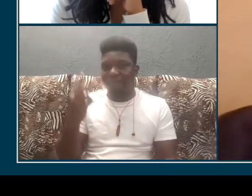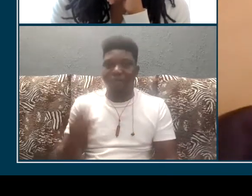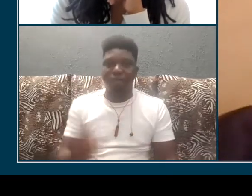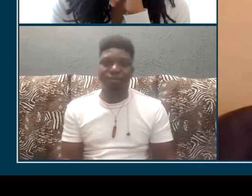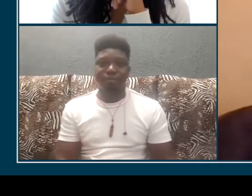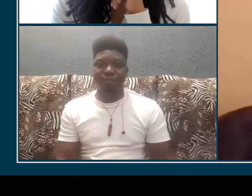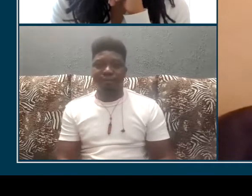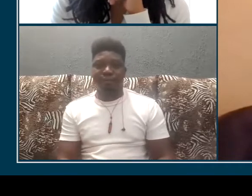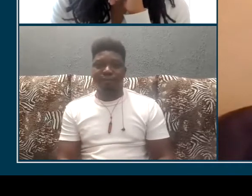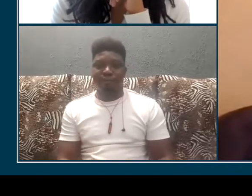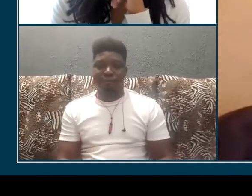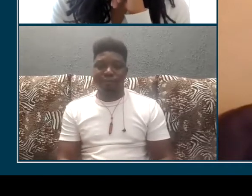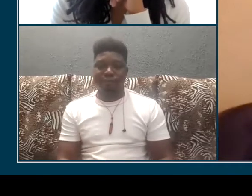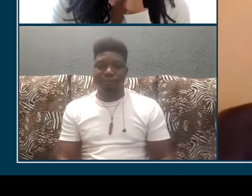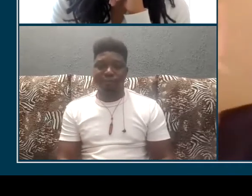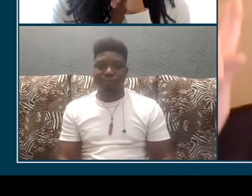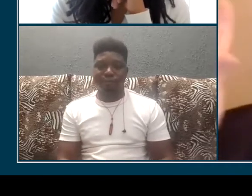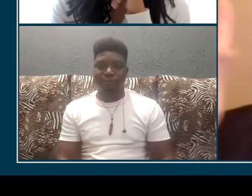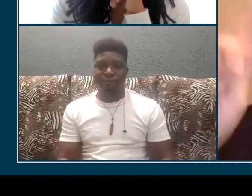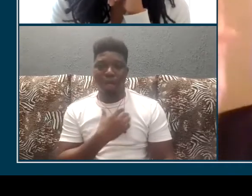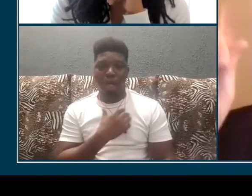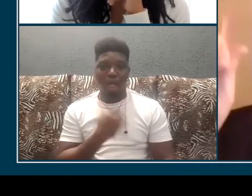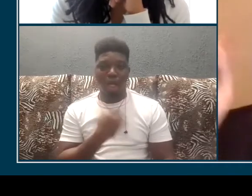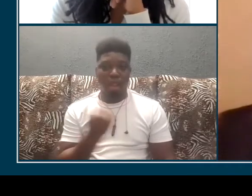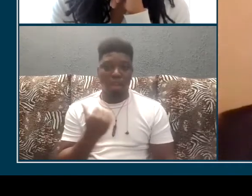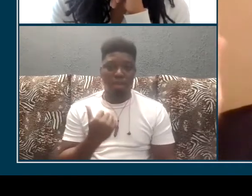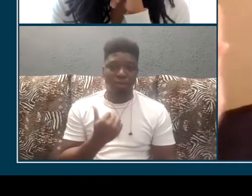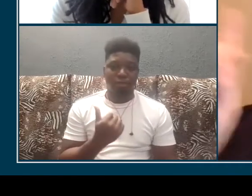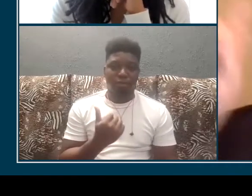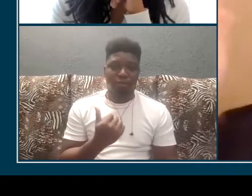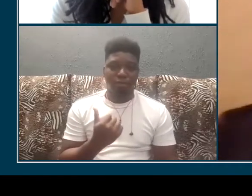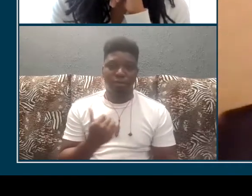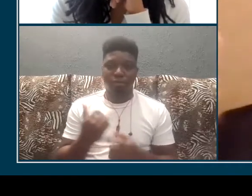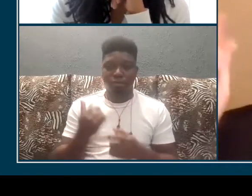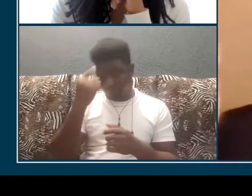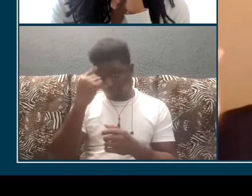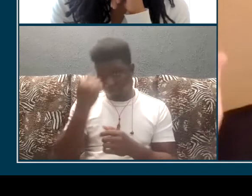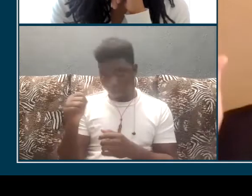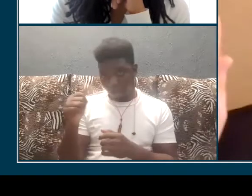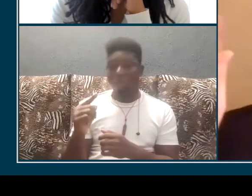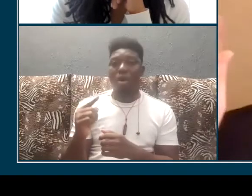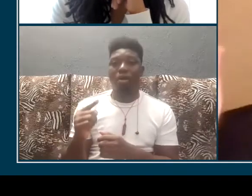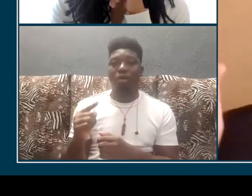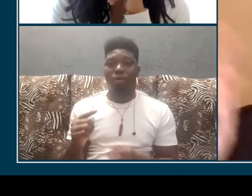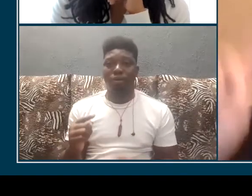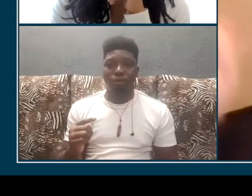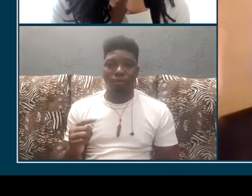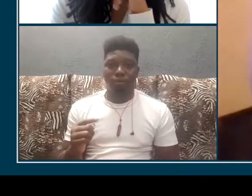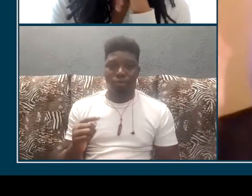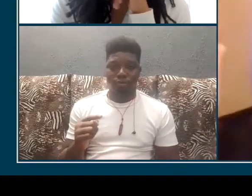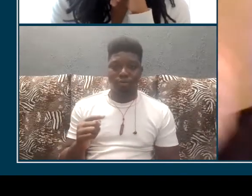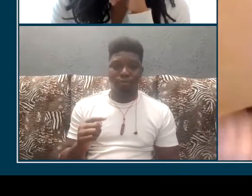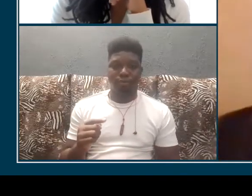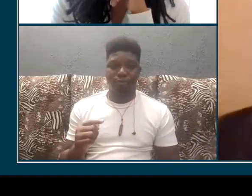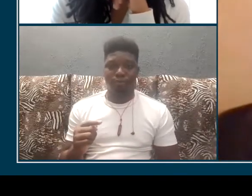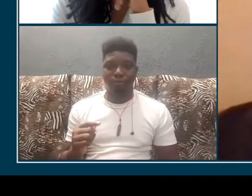support themselves. Just FYI, anyone who does get disability is limited to what income they can have severely, just if